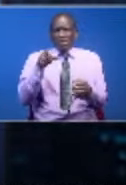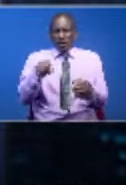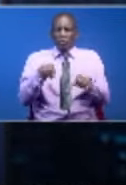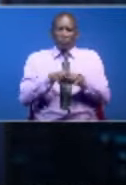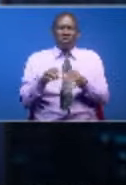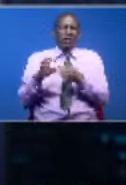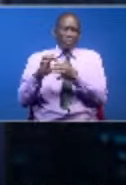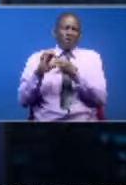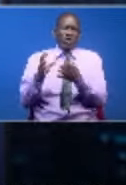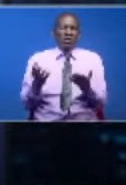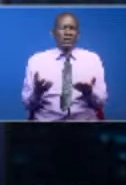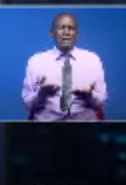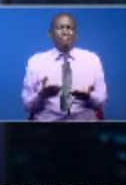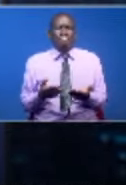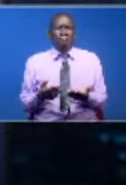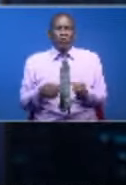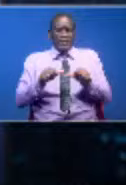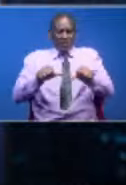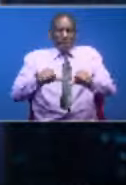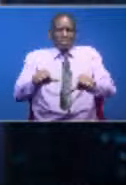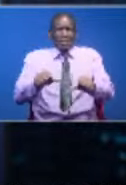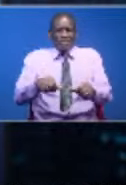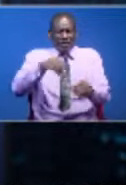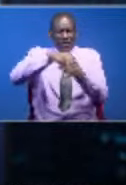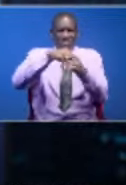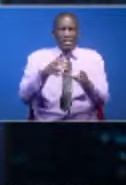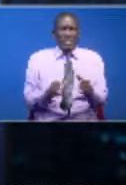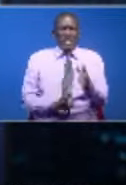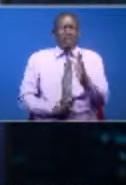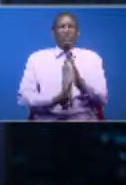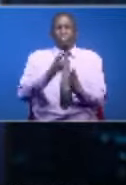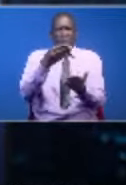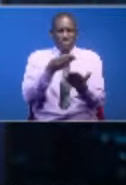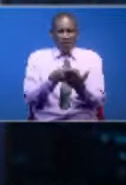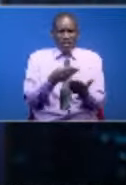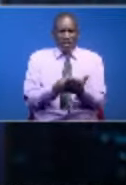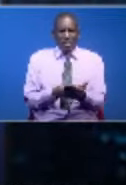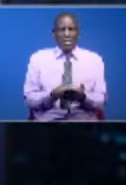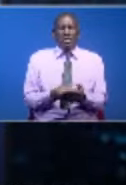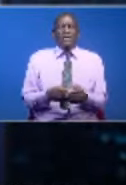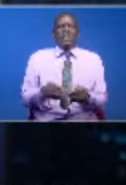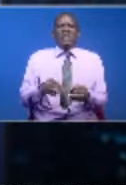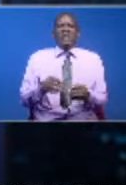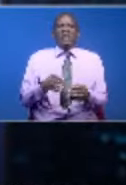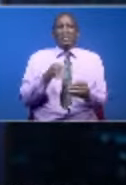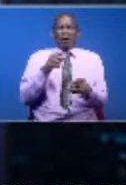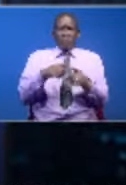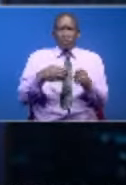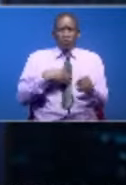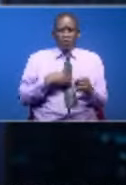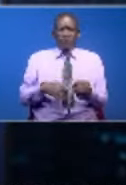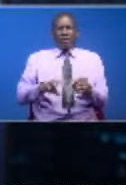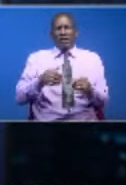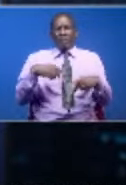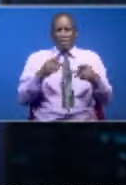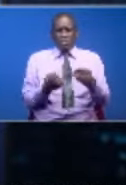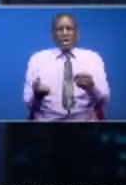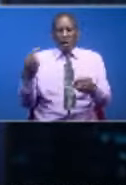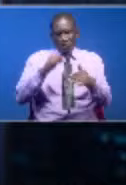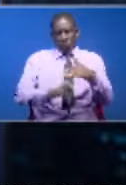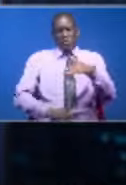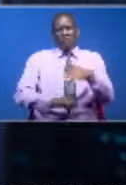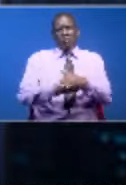traditional, sustainability investors in the development finance world, like FSD Africa, but there's also philanthropy is coming into